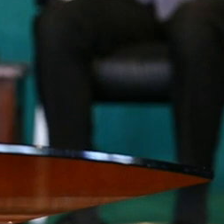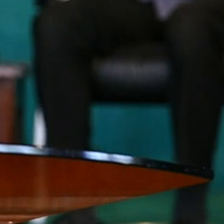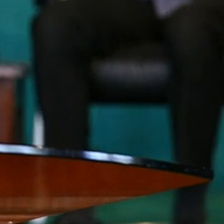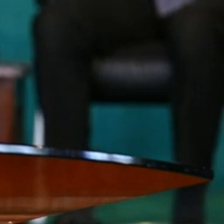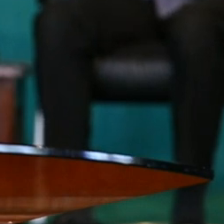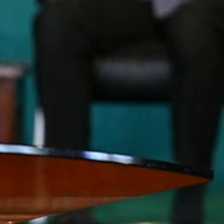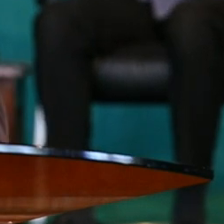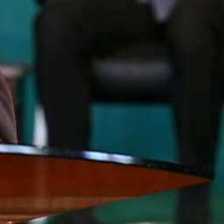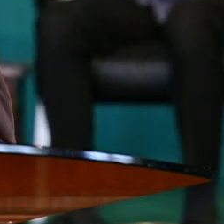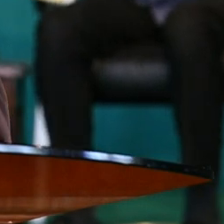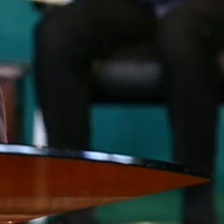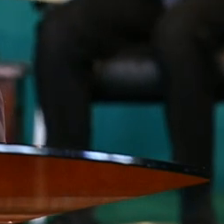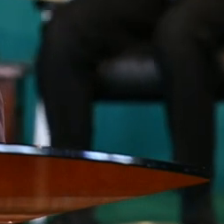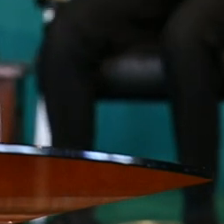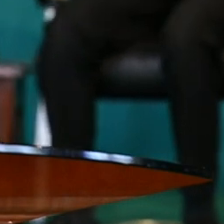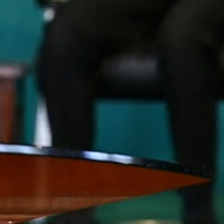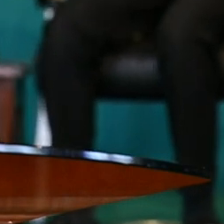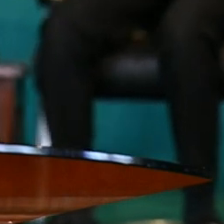Ariana on the violins,